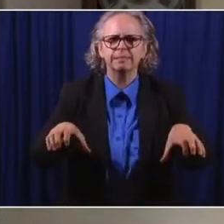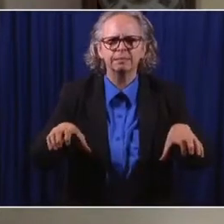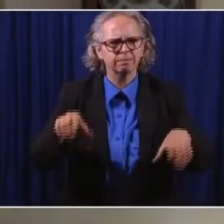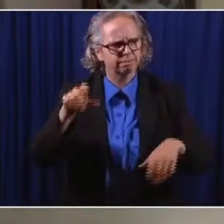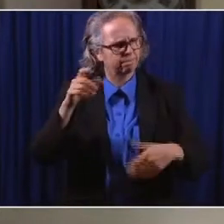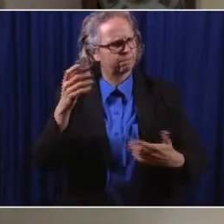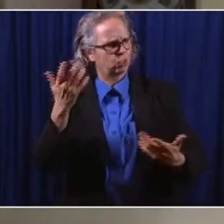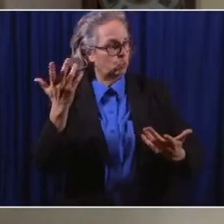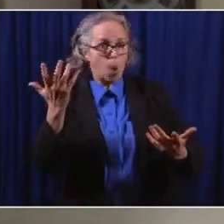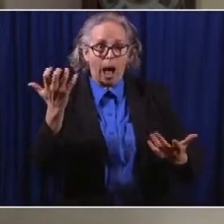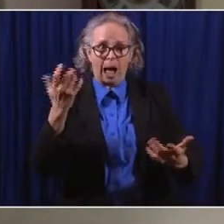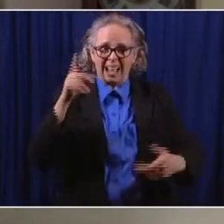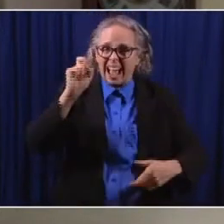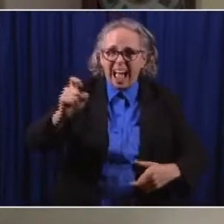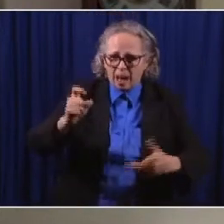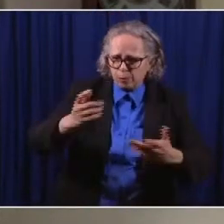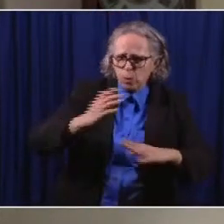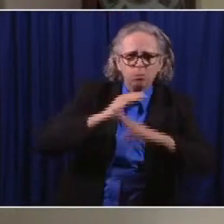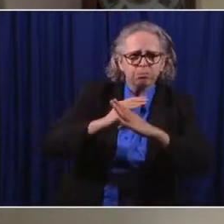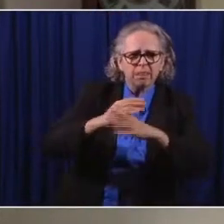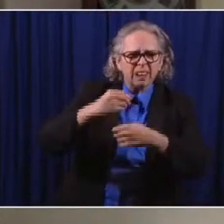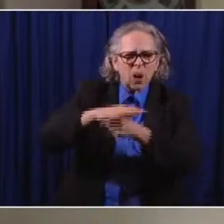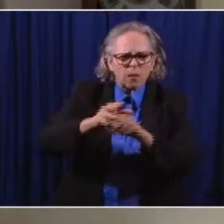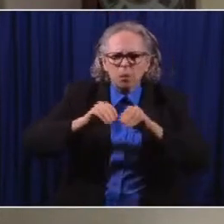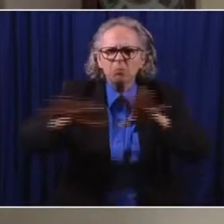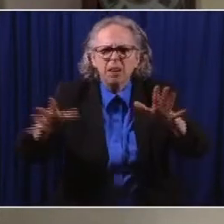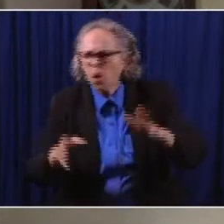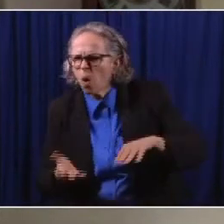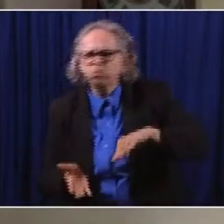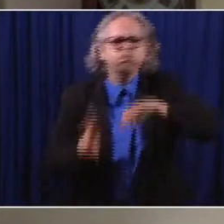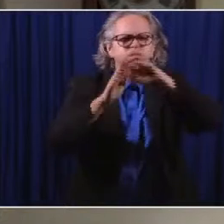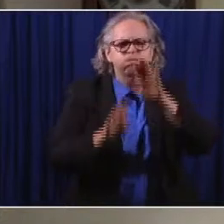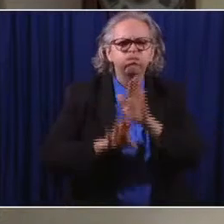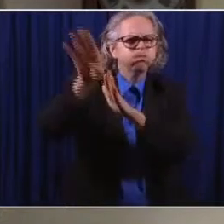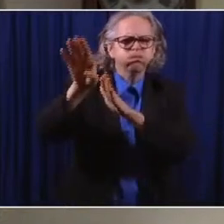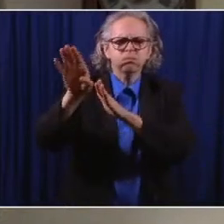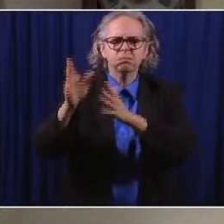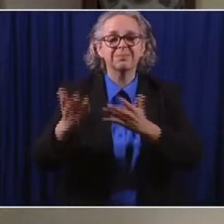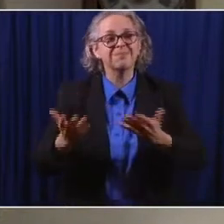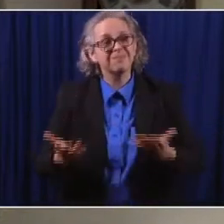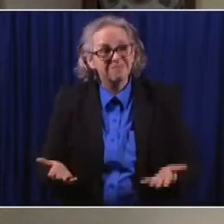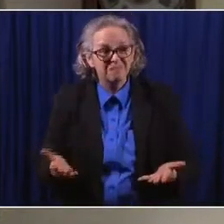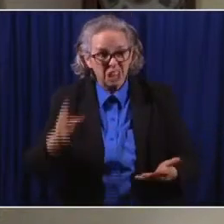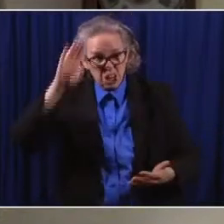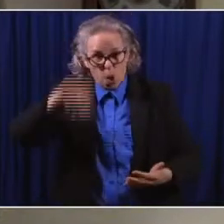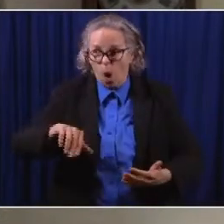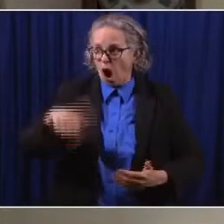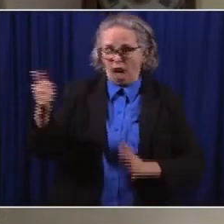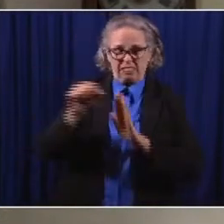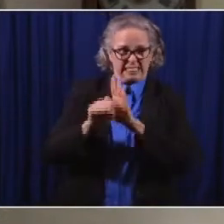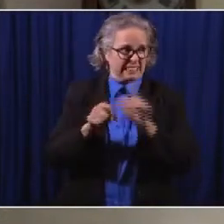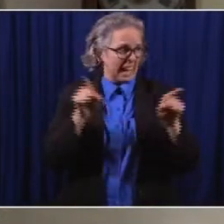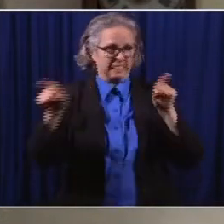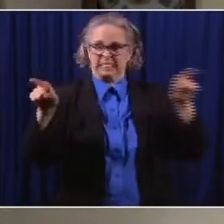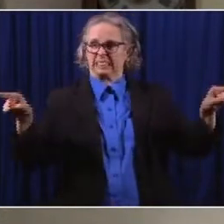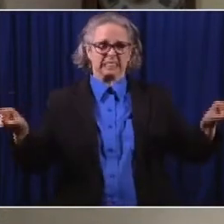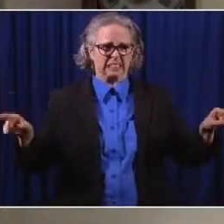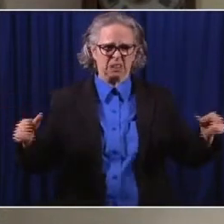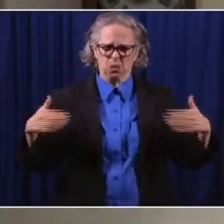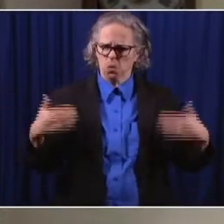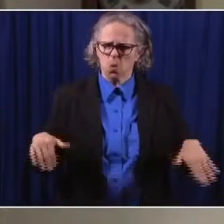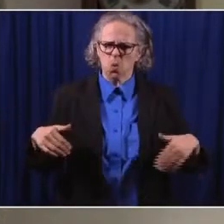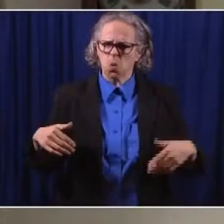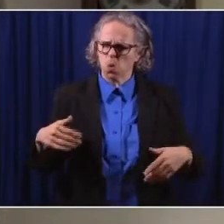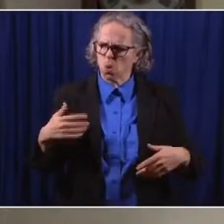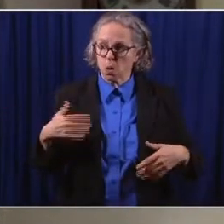states, at least not so far, where we saw the virus spike up dramatically. We have been able